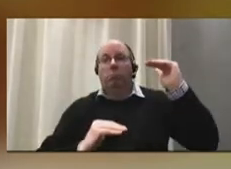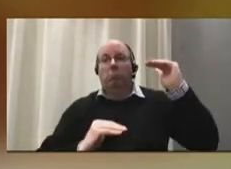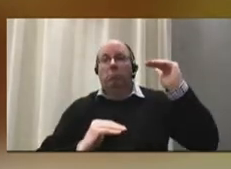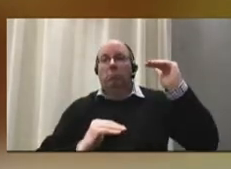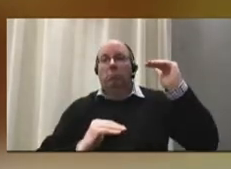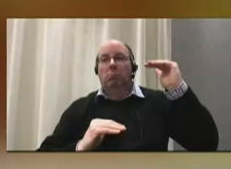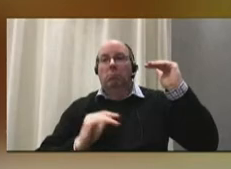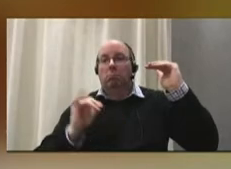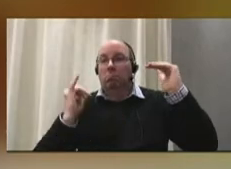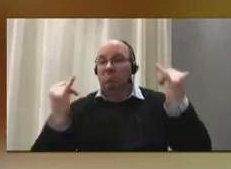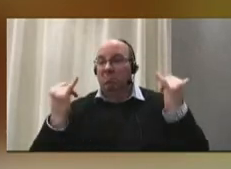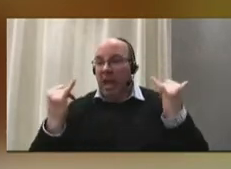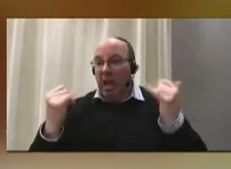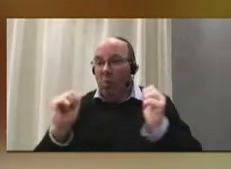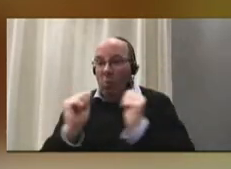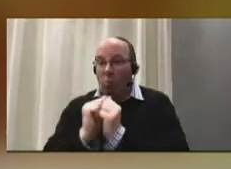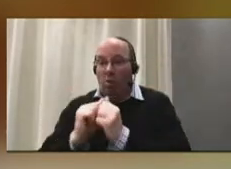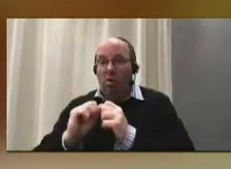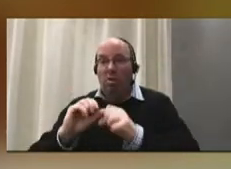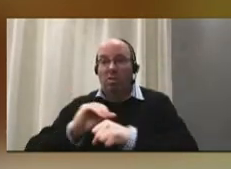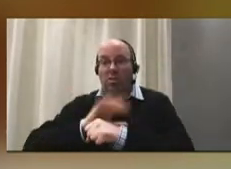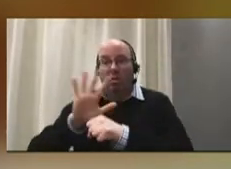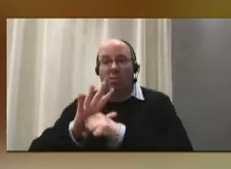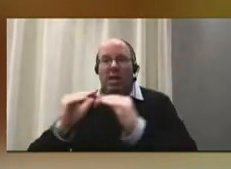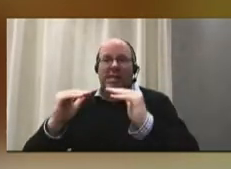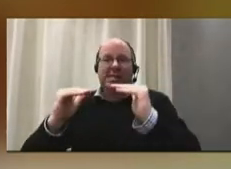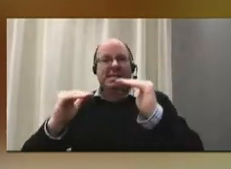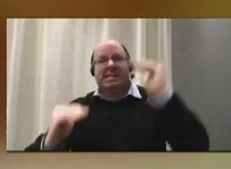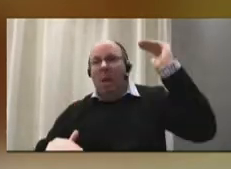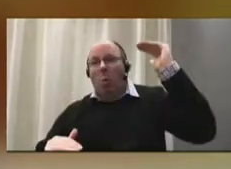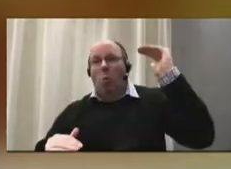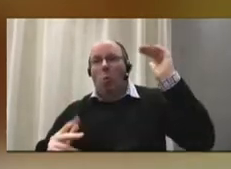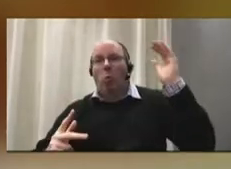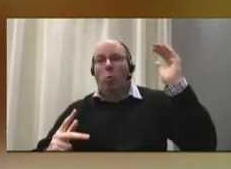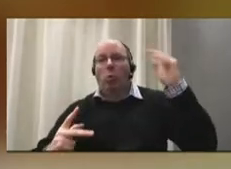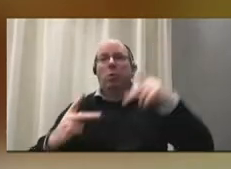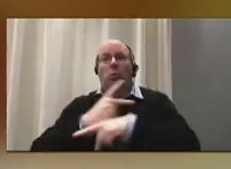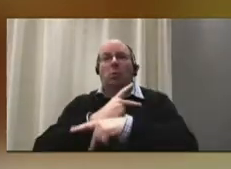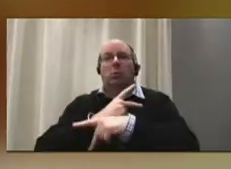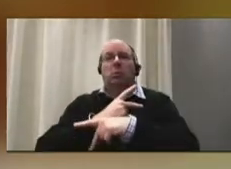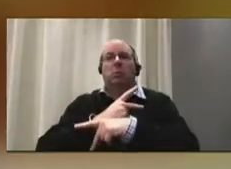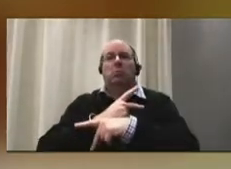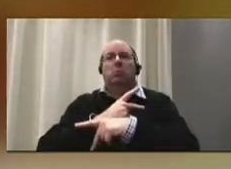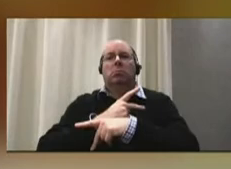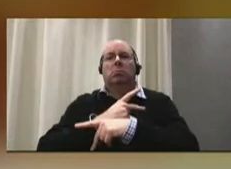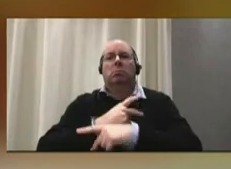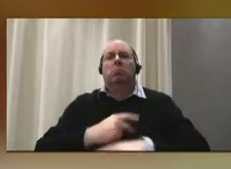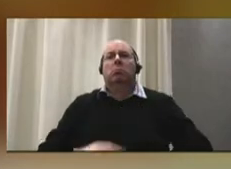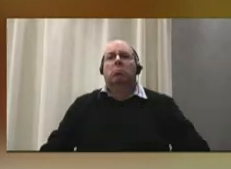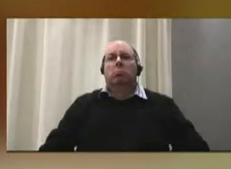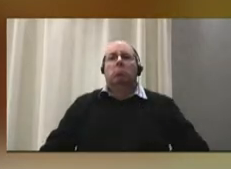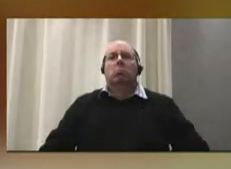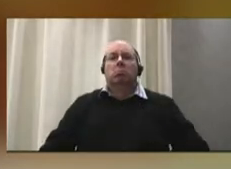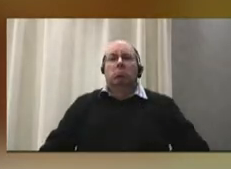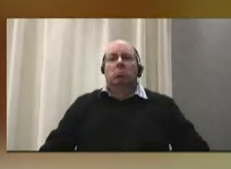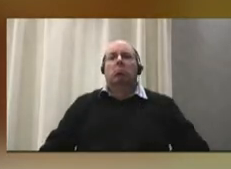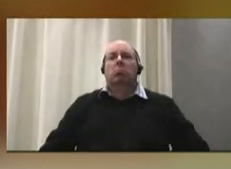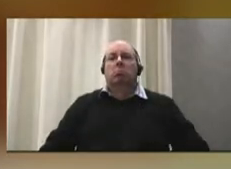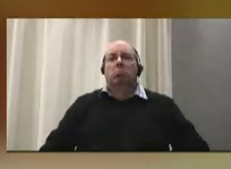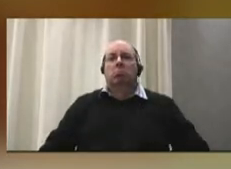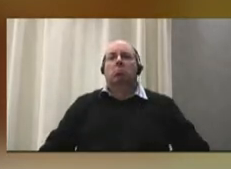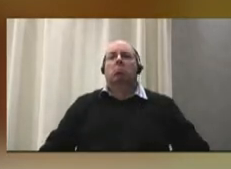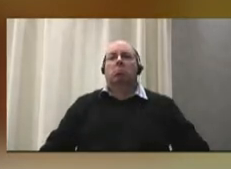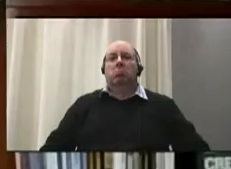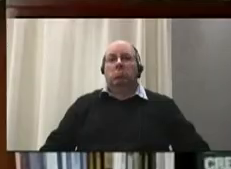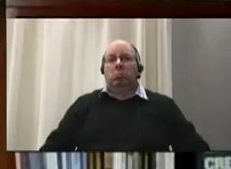us specifically, what are the key strategies that you and your team are going to put